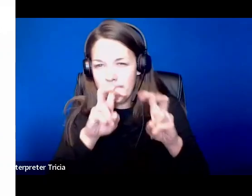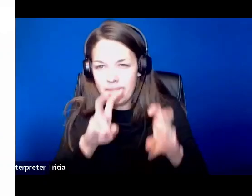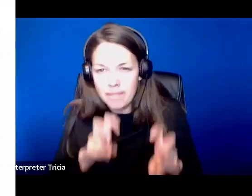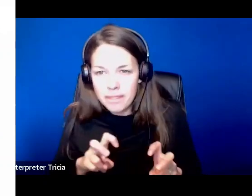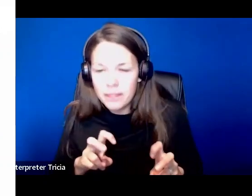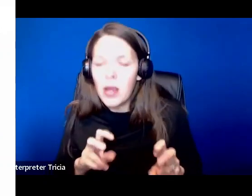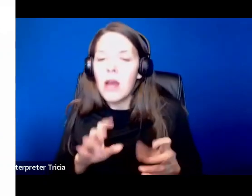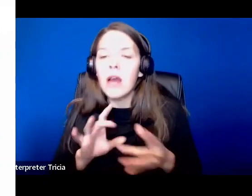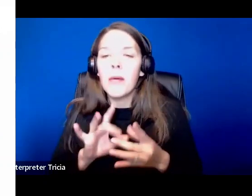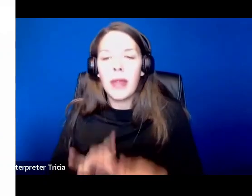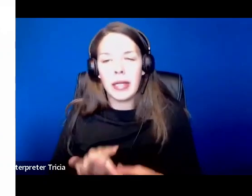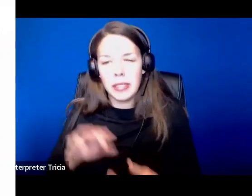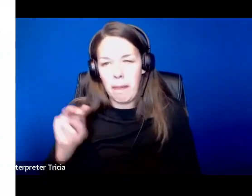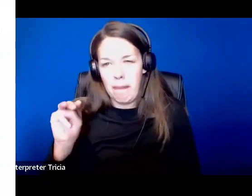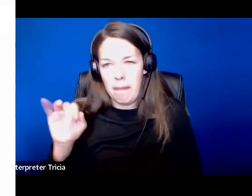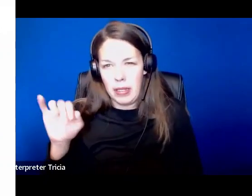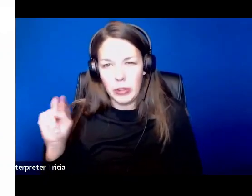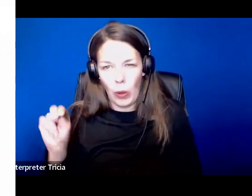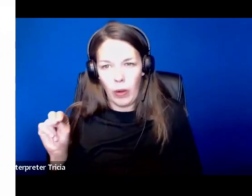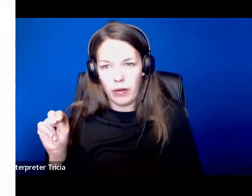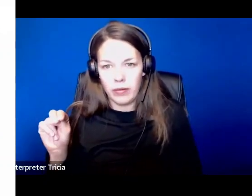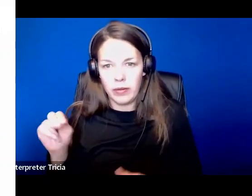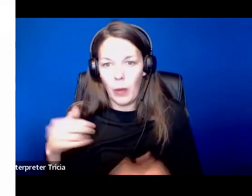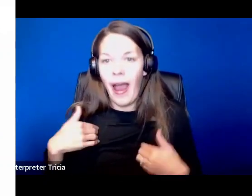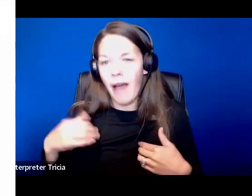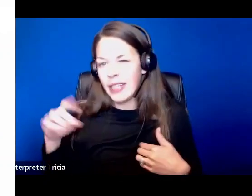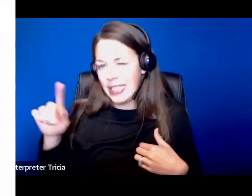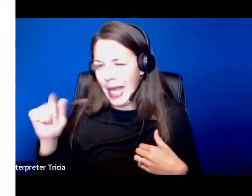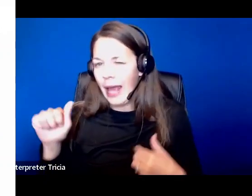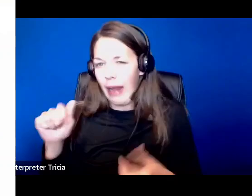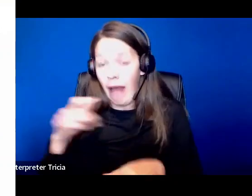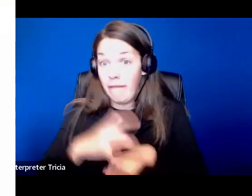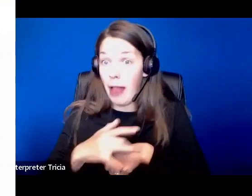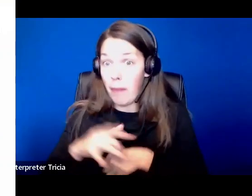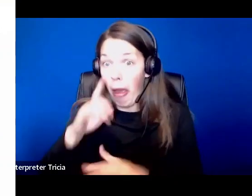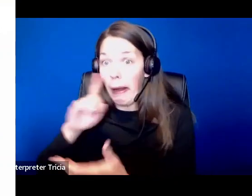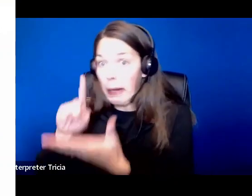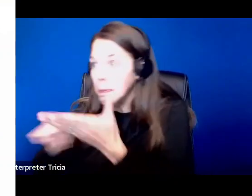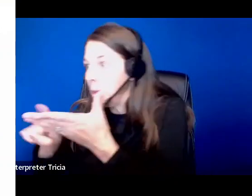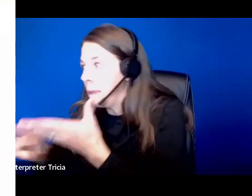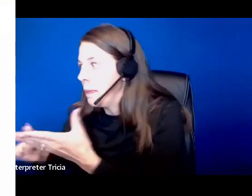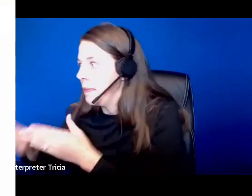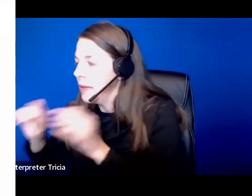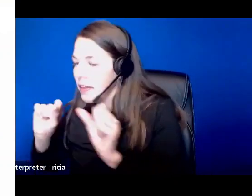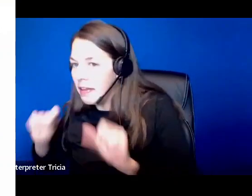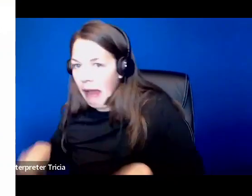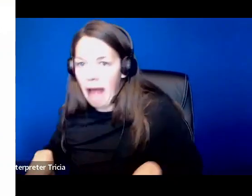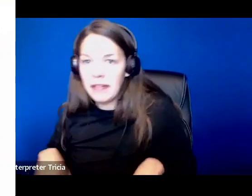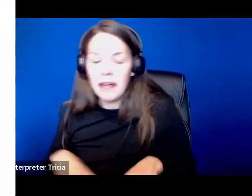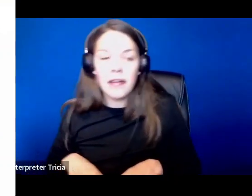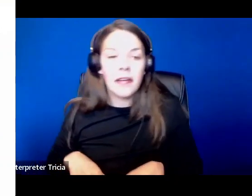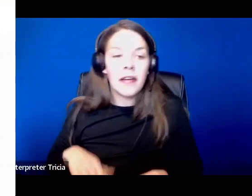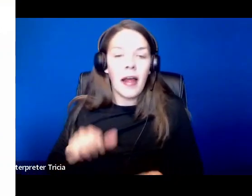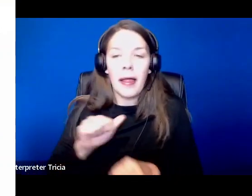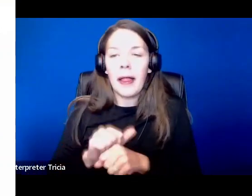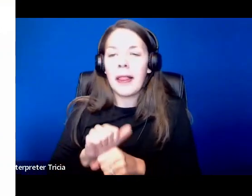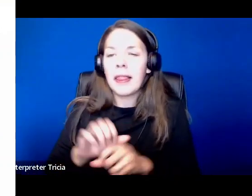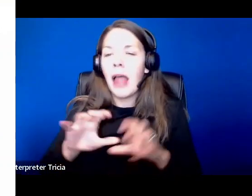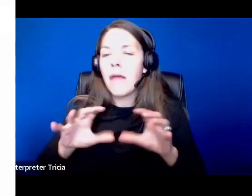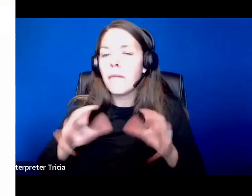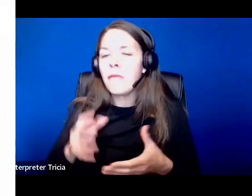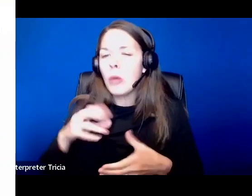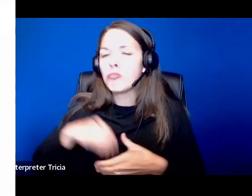Minnesota, where we have, all kinds of data available that I can dig through. And I thought, well, let's look at labor force